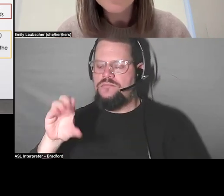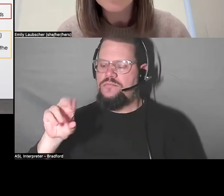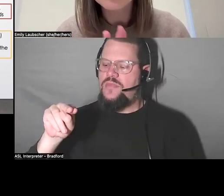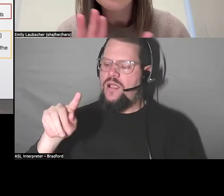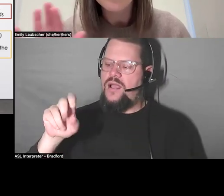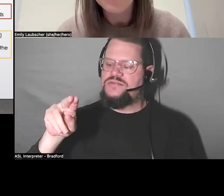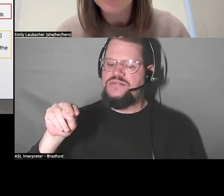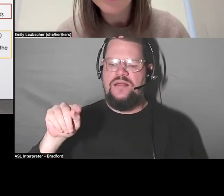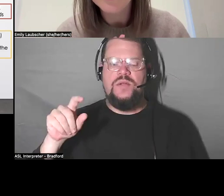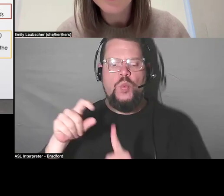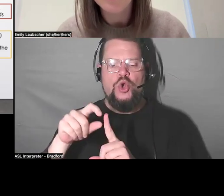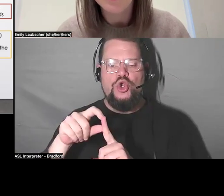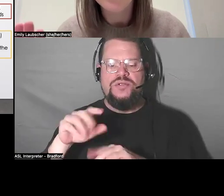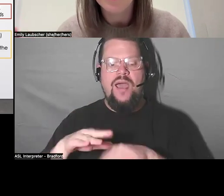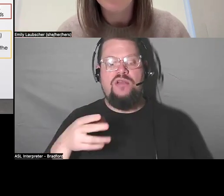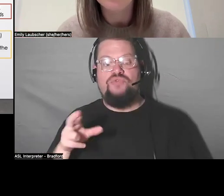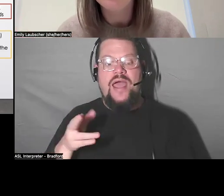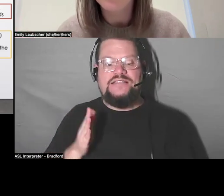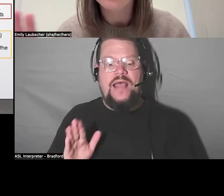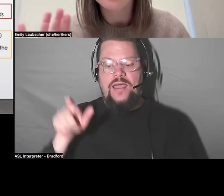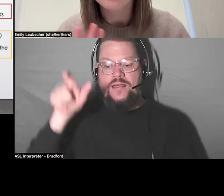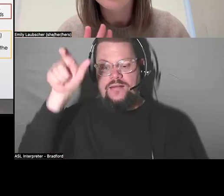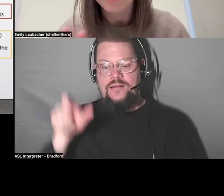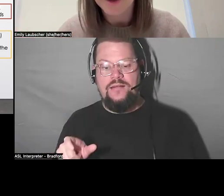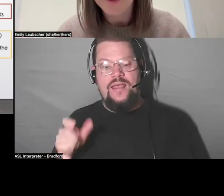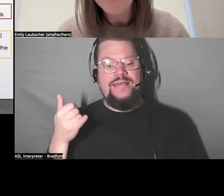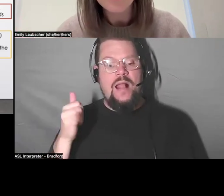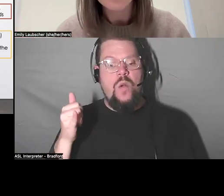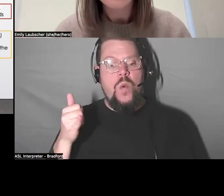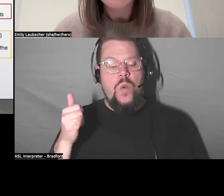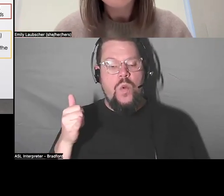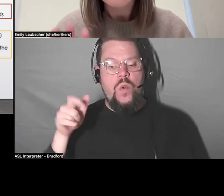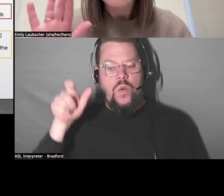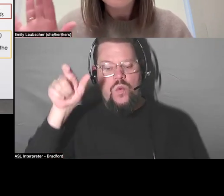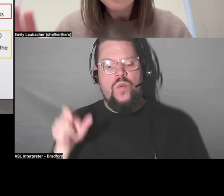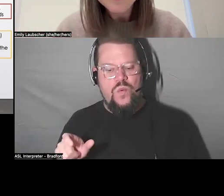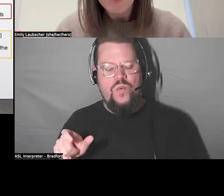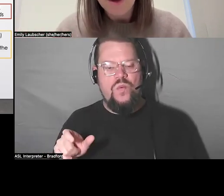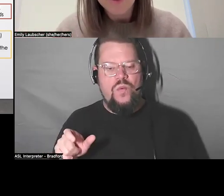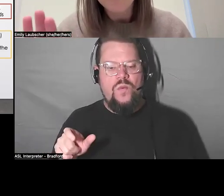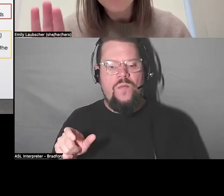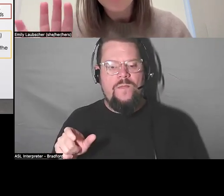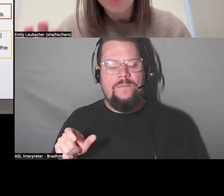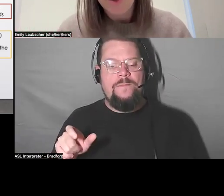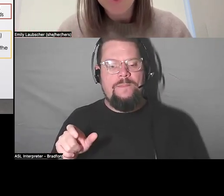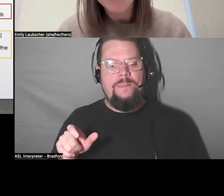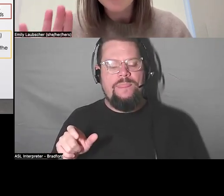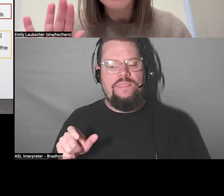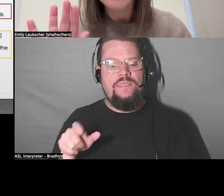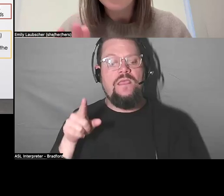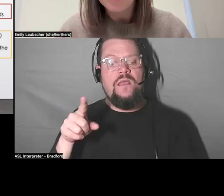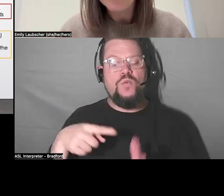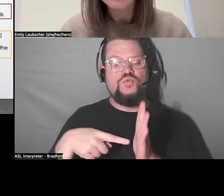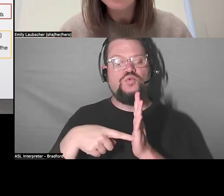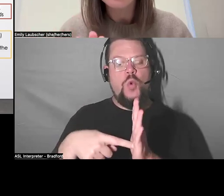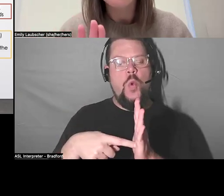And then on the far right, so in the column outlined in yellow, this column shows